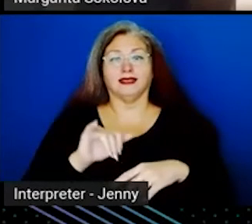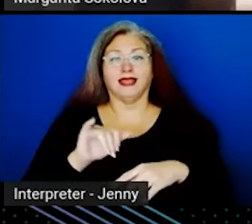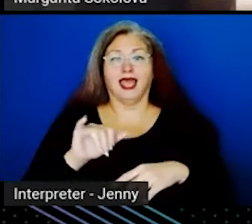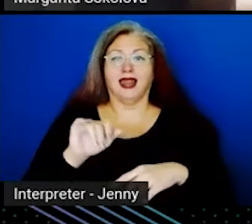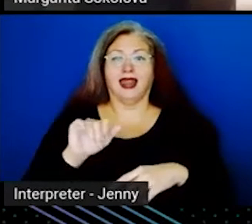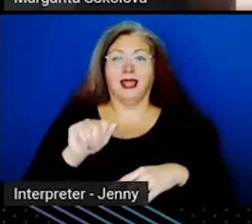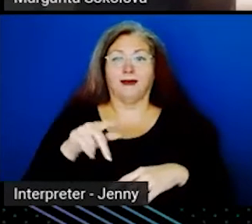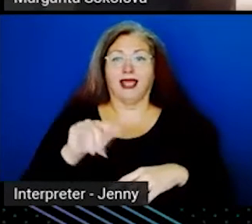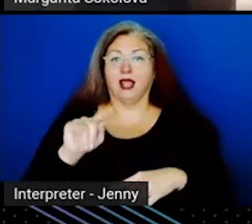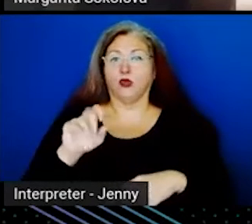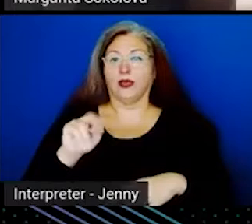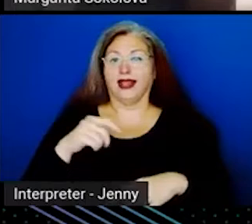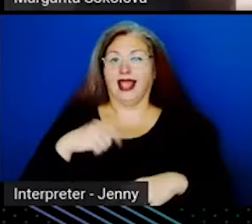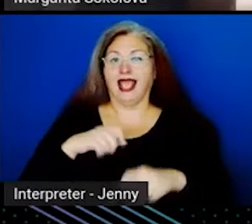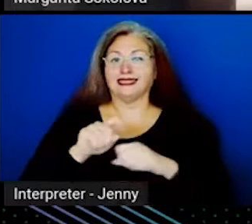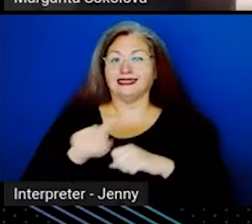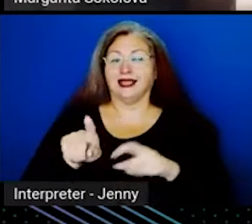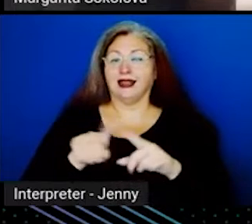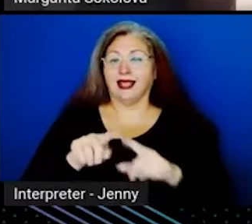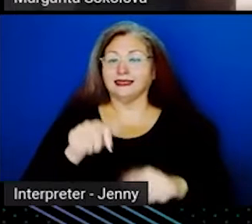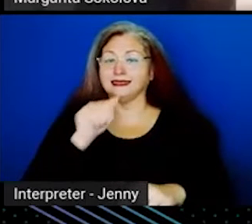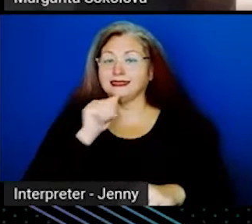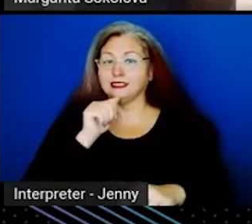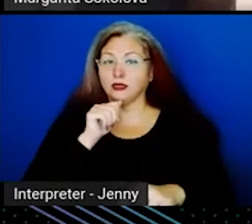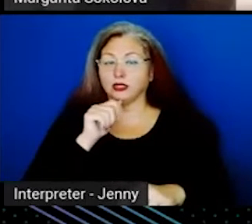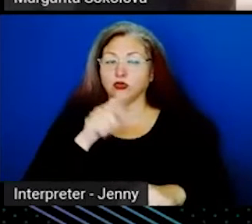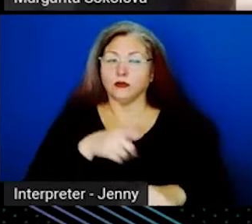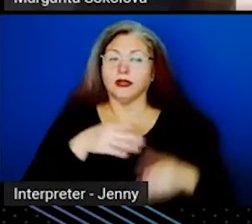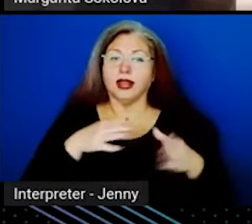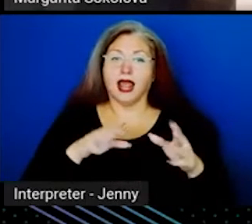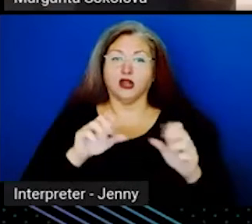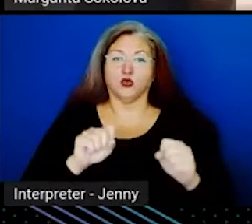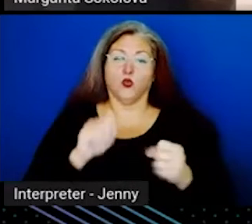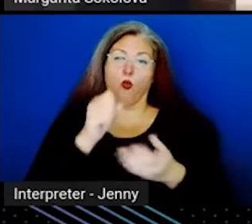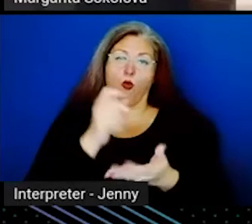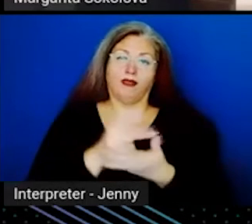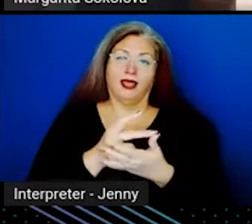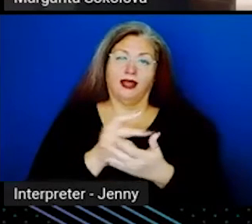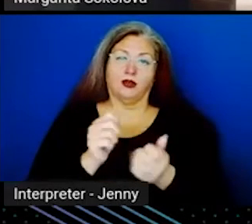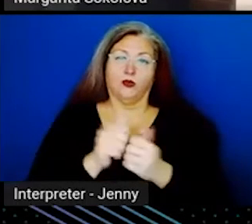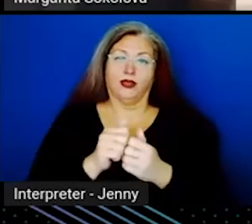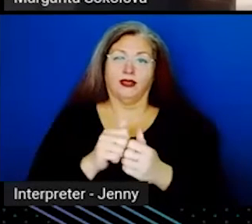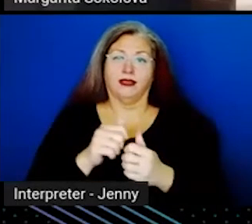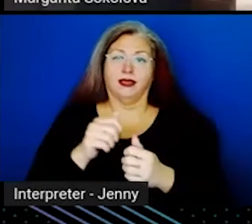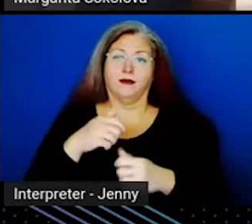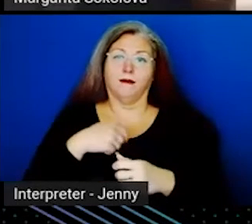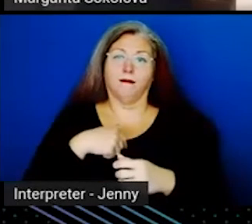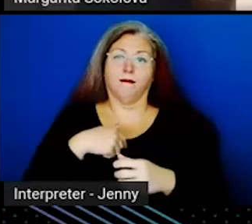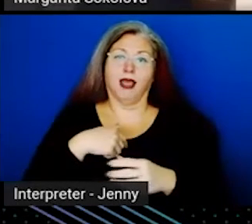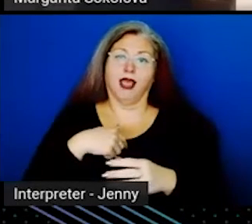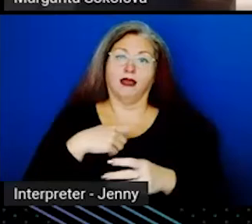a secret to allow it to authenticate with my Terraform Cloud organization.